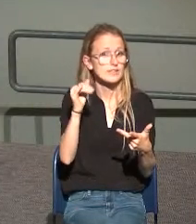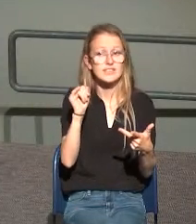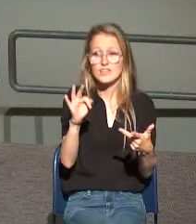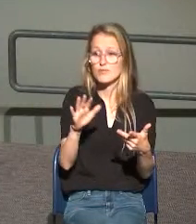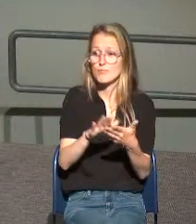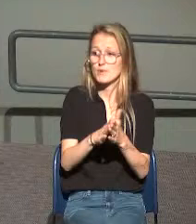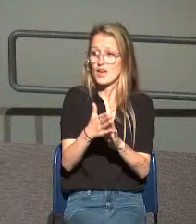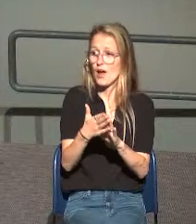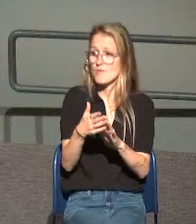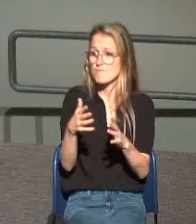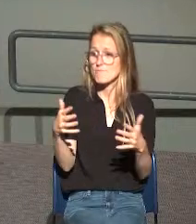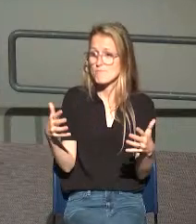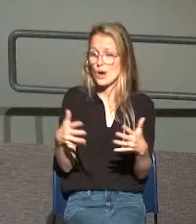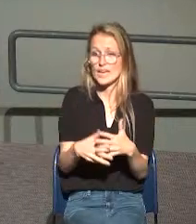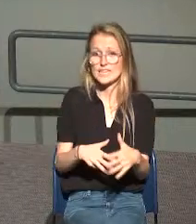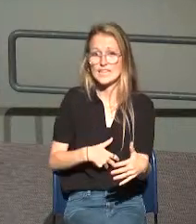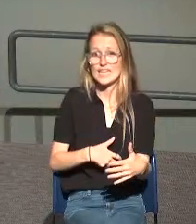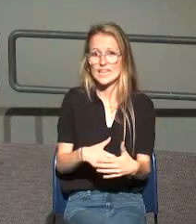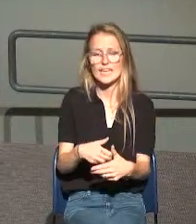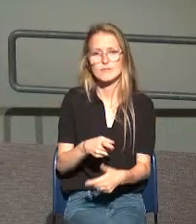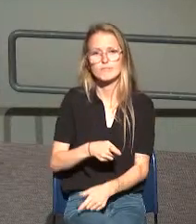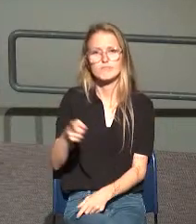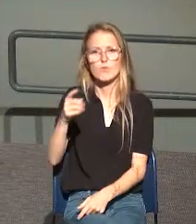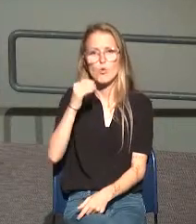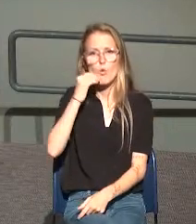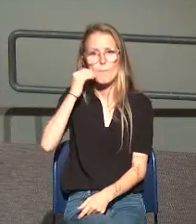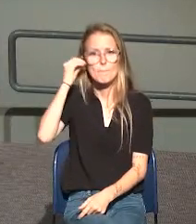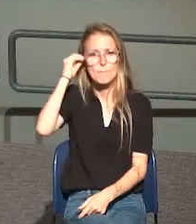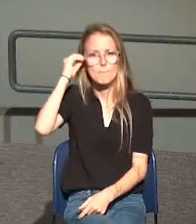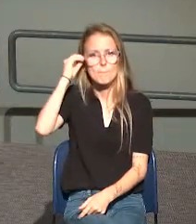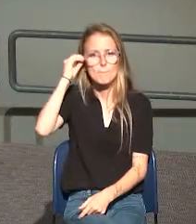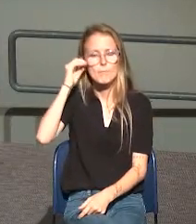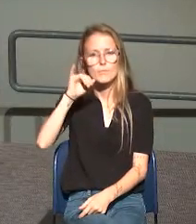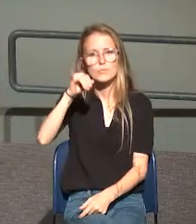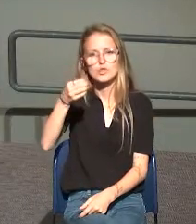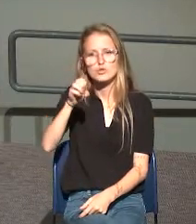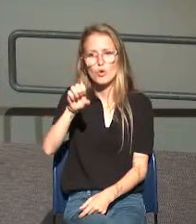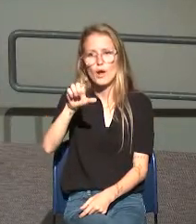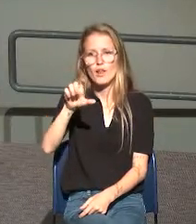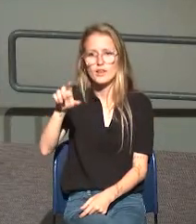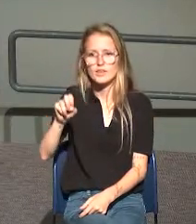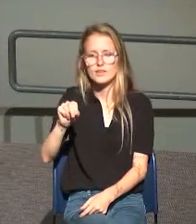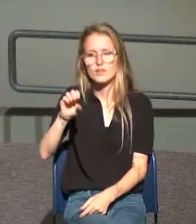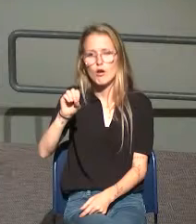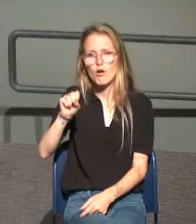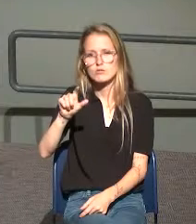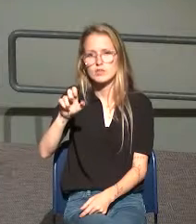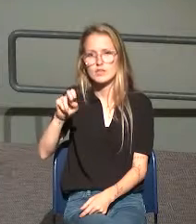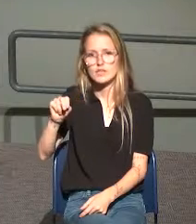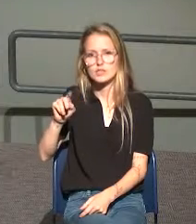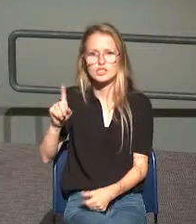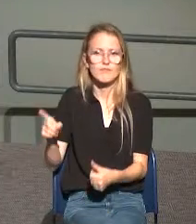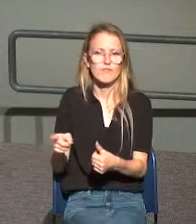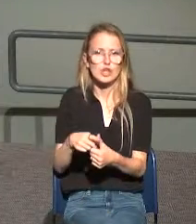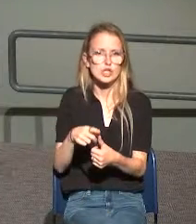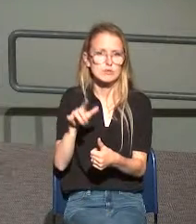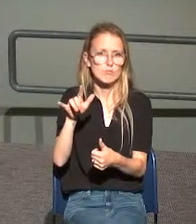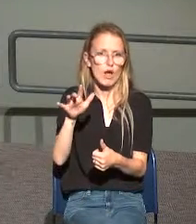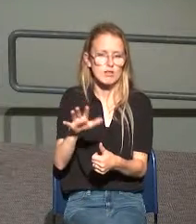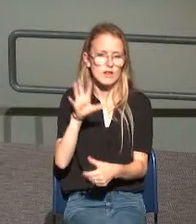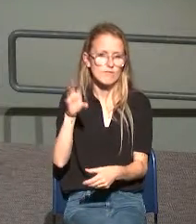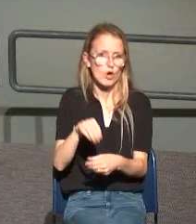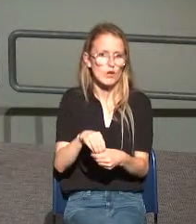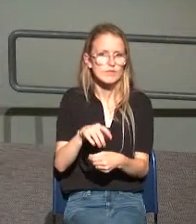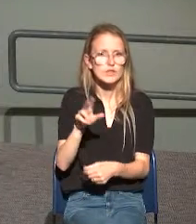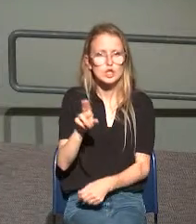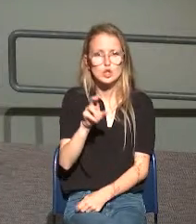got pregnant. Joellen Osland, who was the first female helo pilot in the U.S.